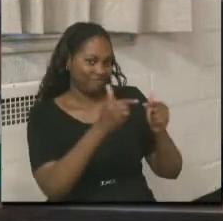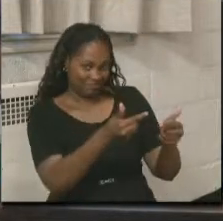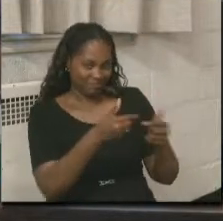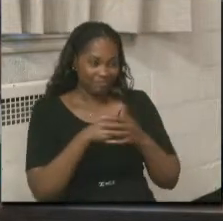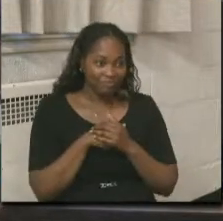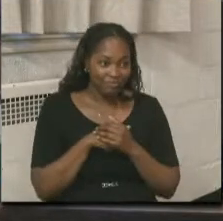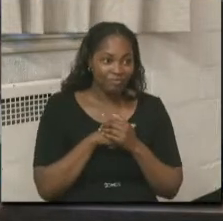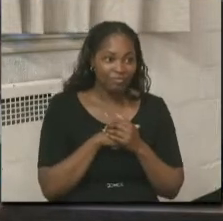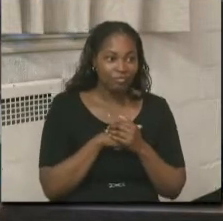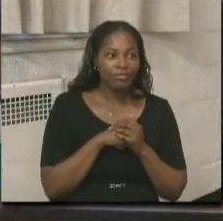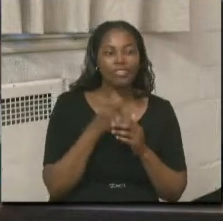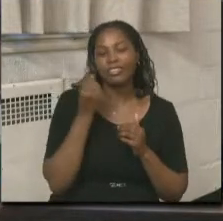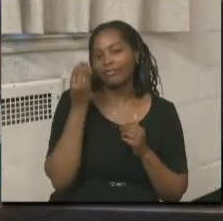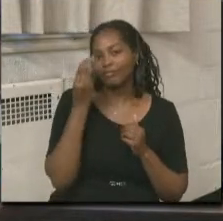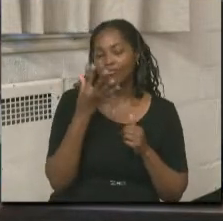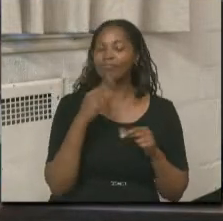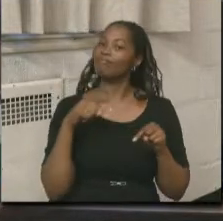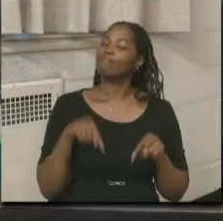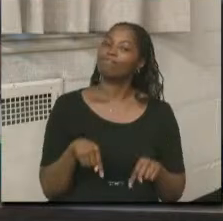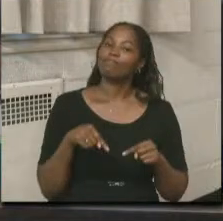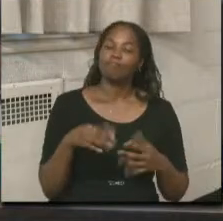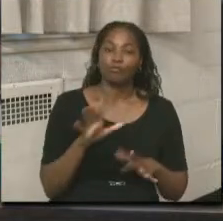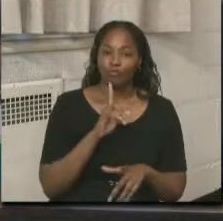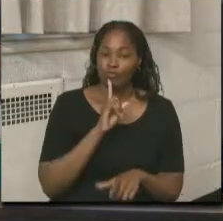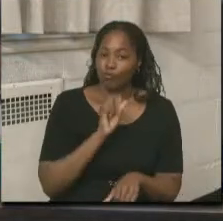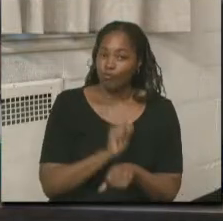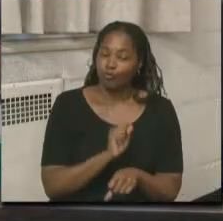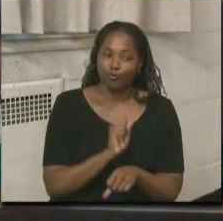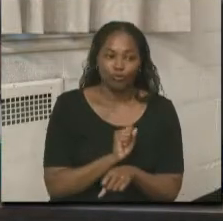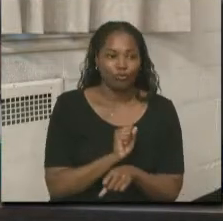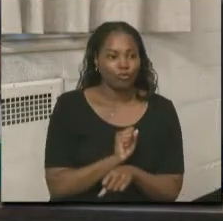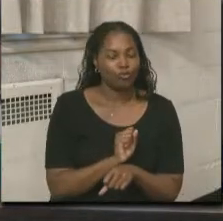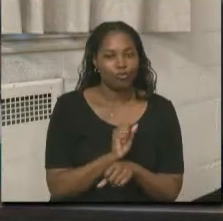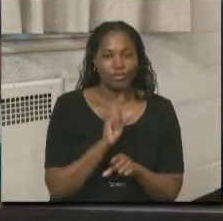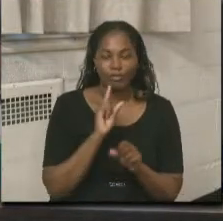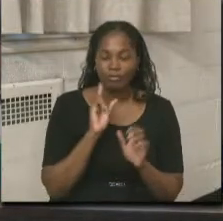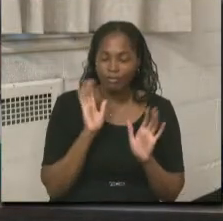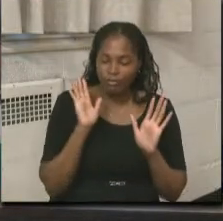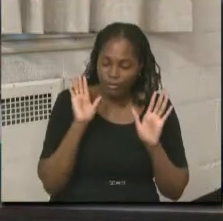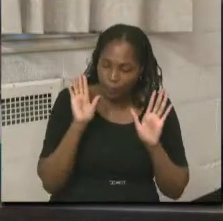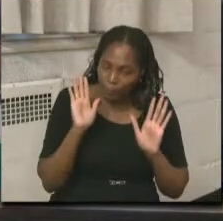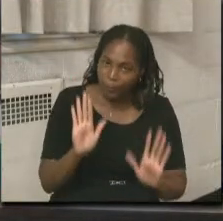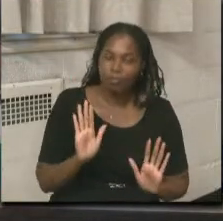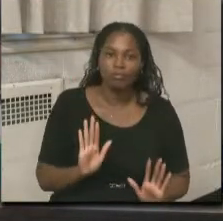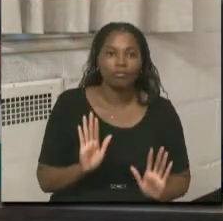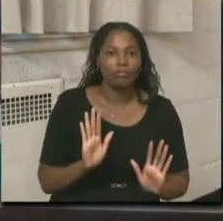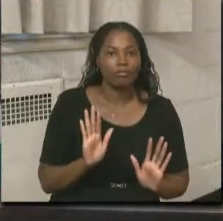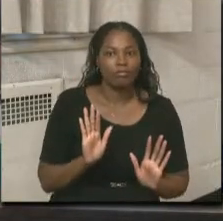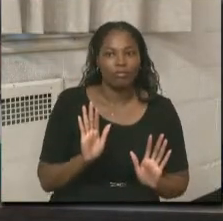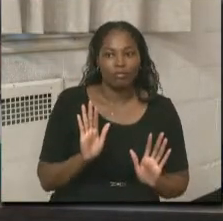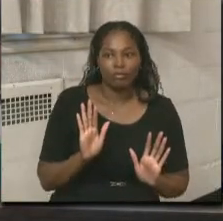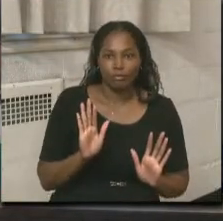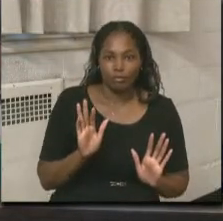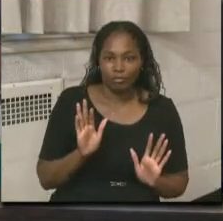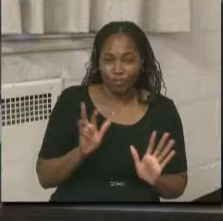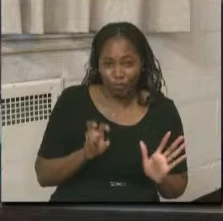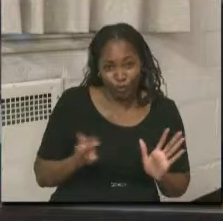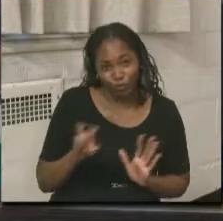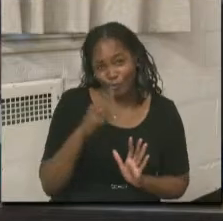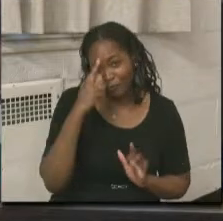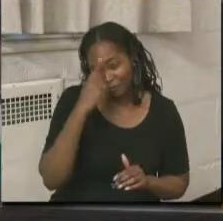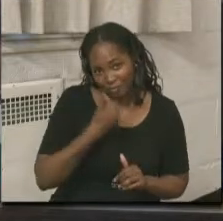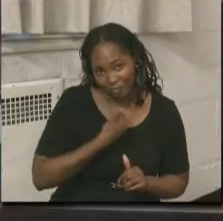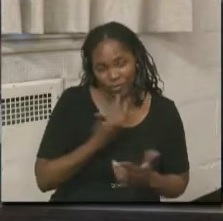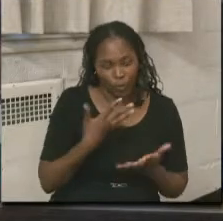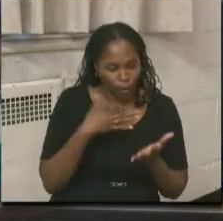And it's truly been just an amazing journey for me and all that I've learned. I'm not going to go too long, but